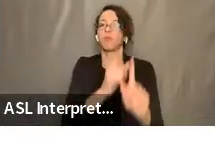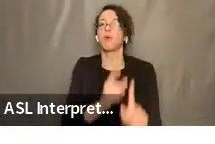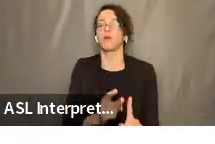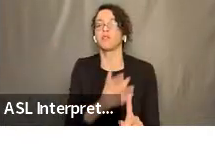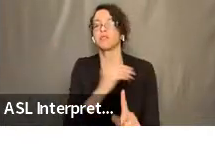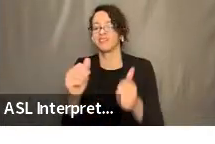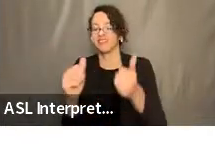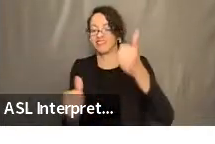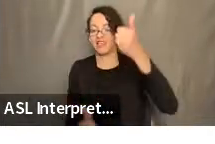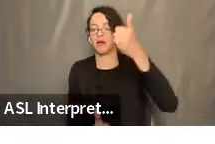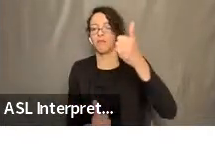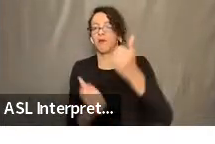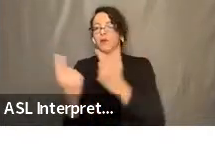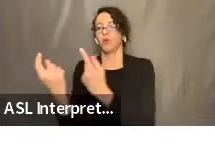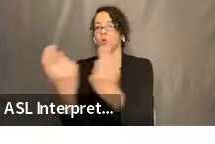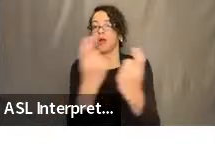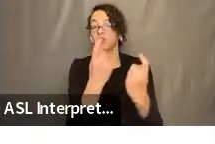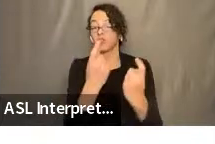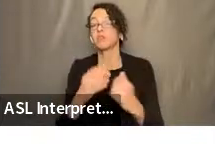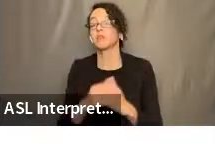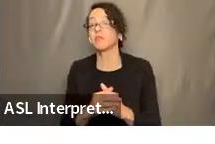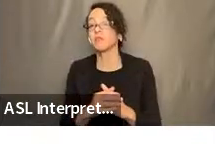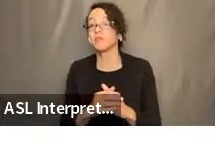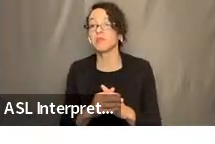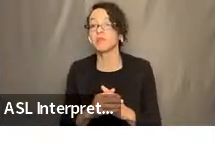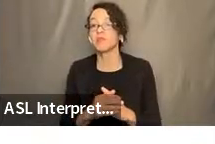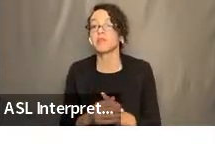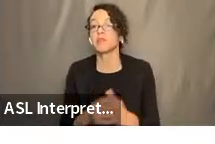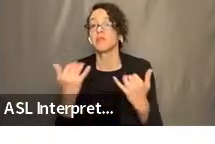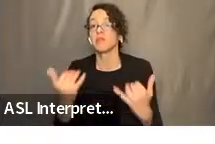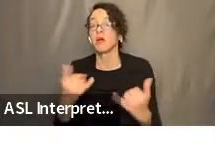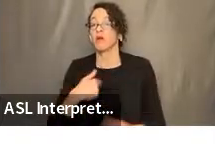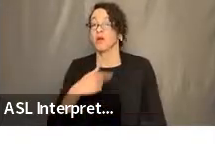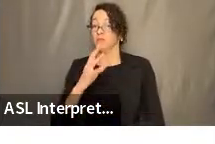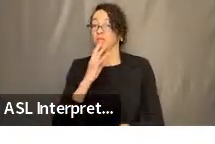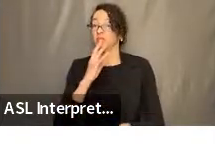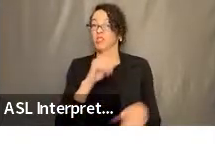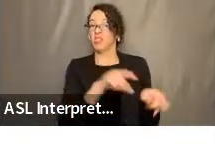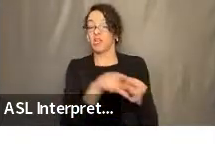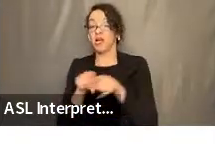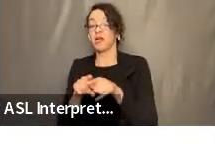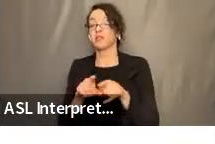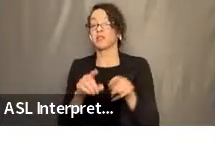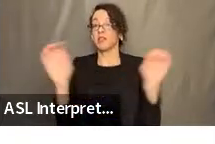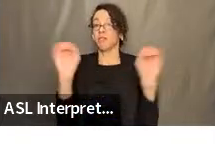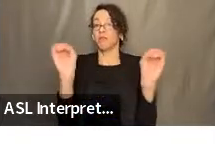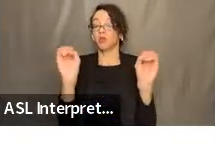questions was, and I'm speaking now as an emergency physician,